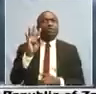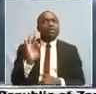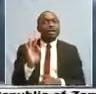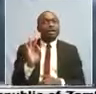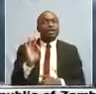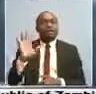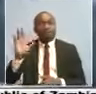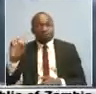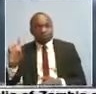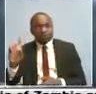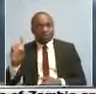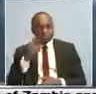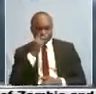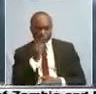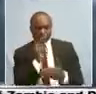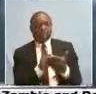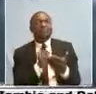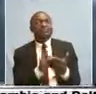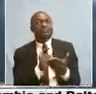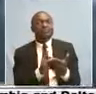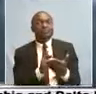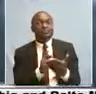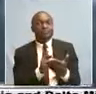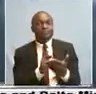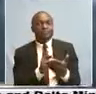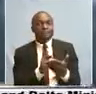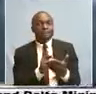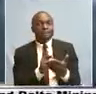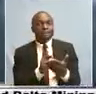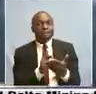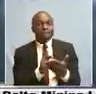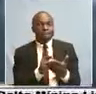51. So looking at this, that there's been